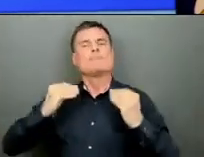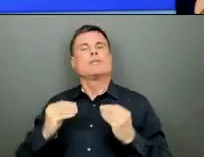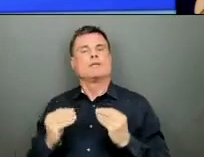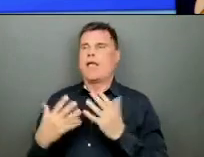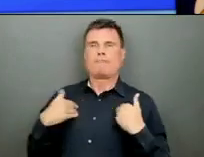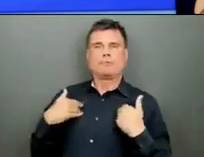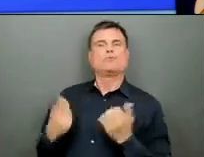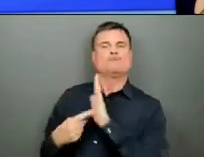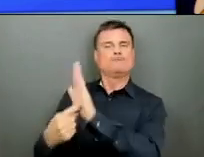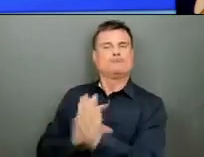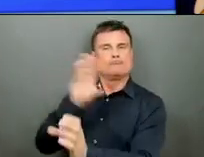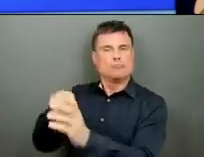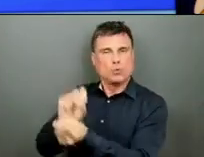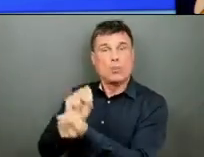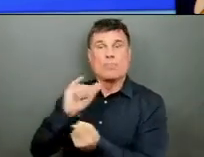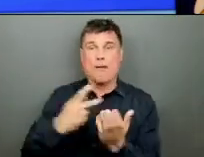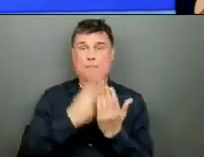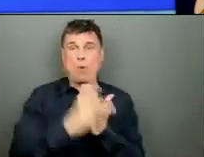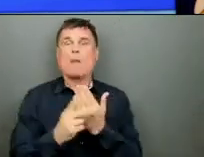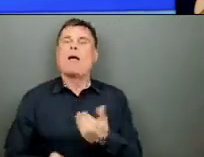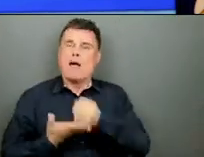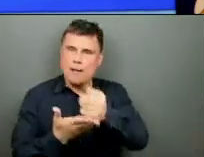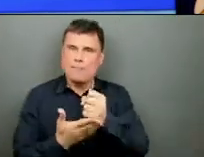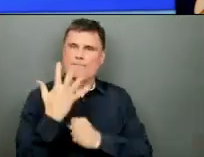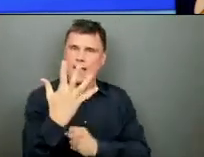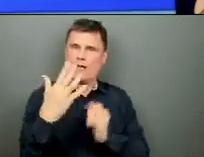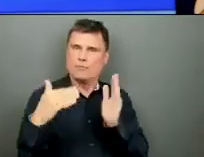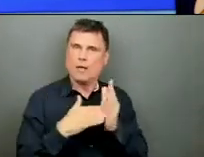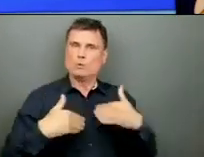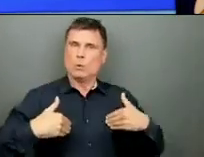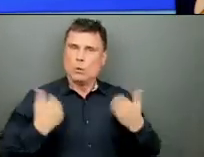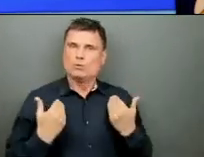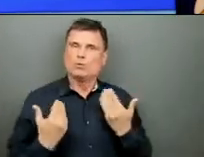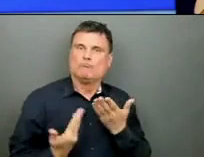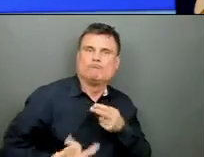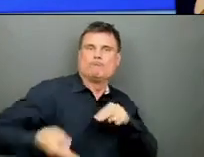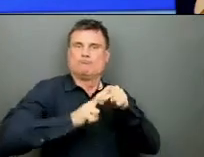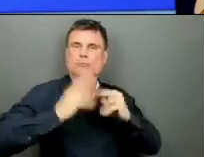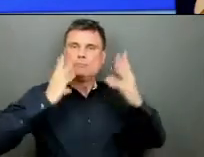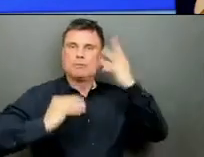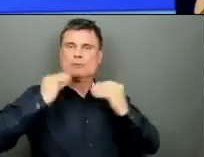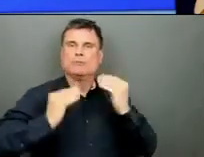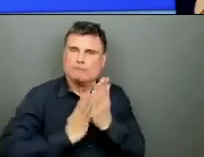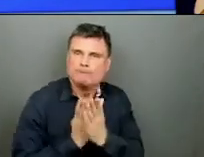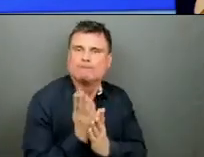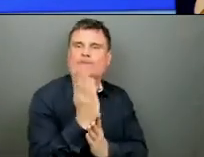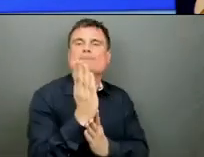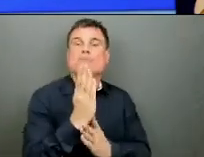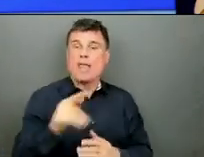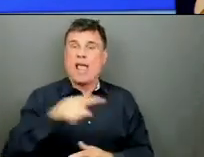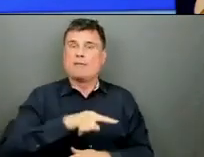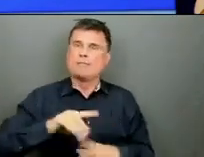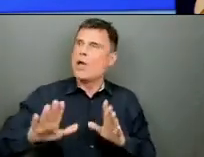program will assist literally 5,000 young people in achieving that very important goal of getting that first bit of practical in